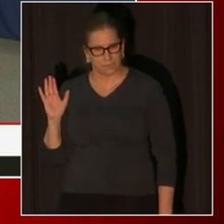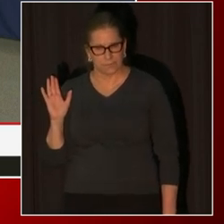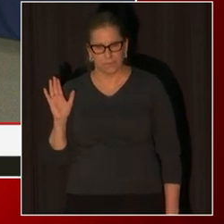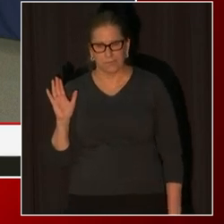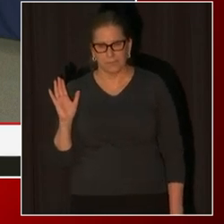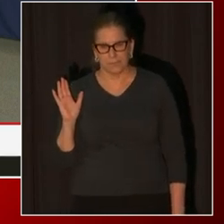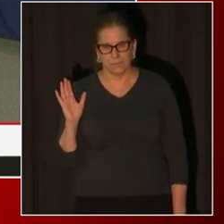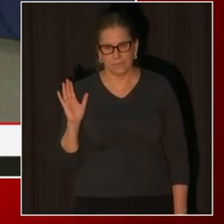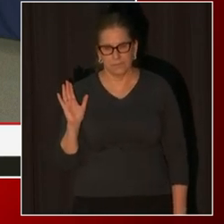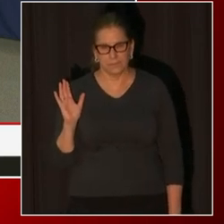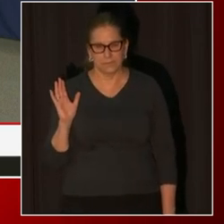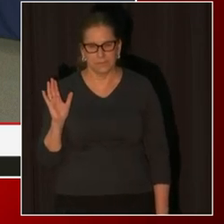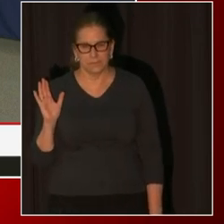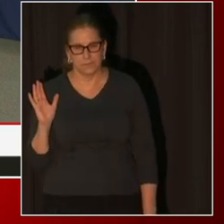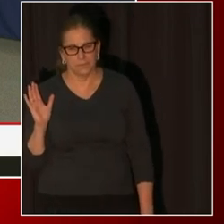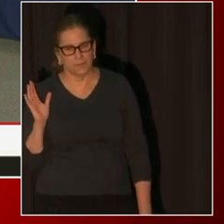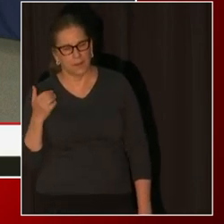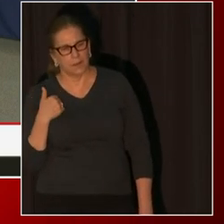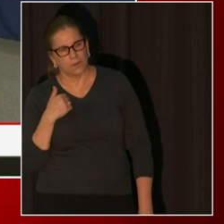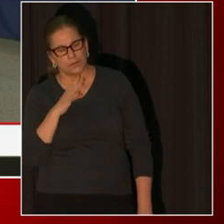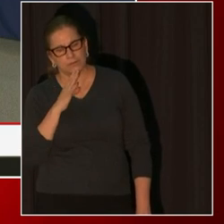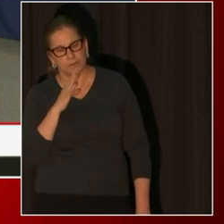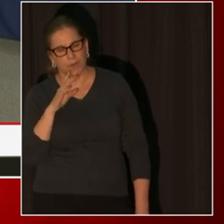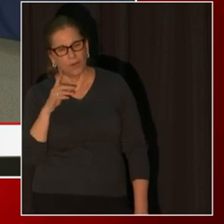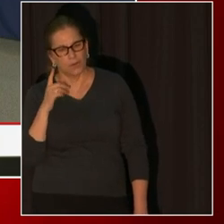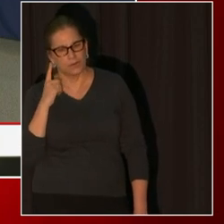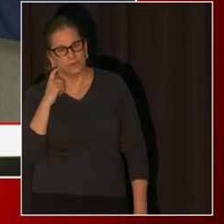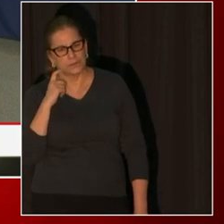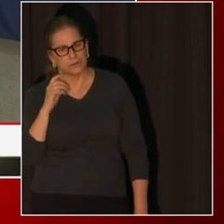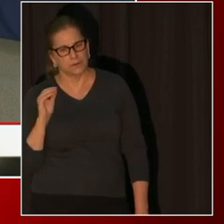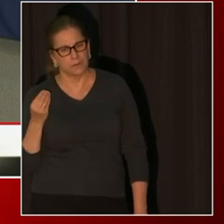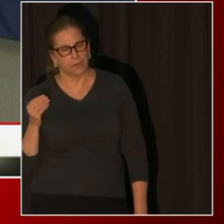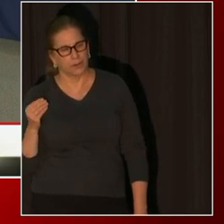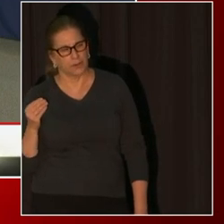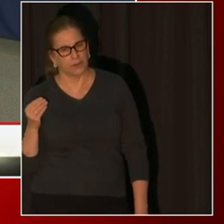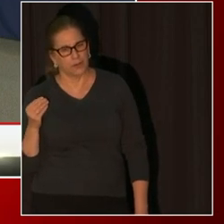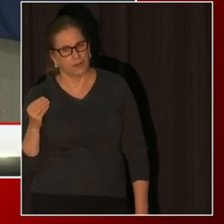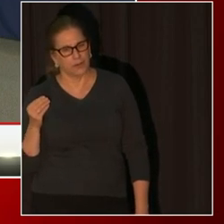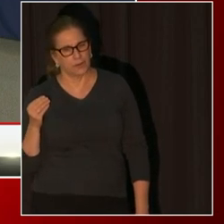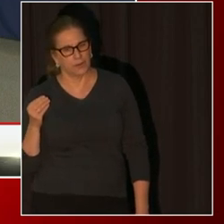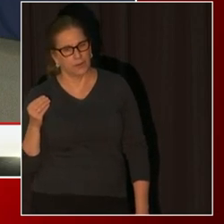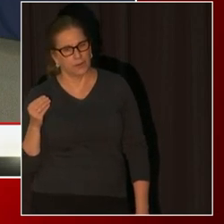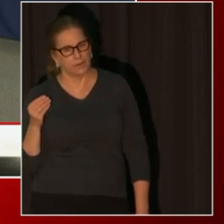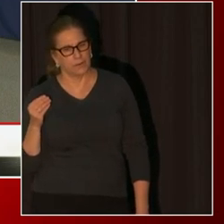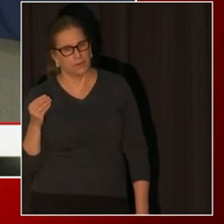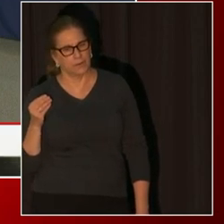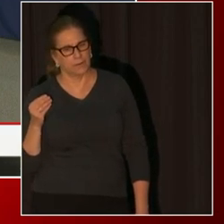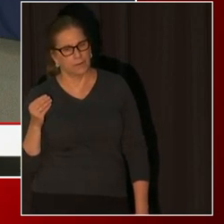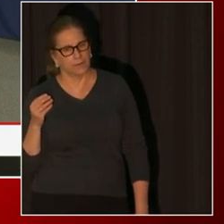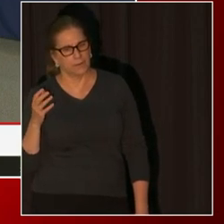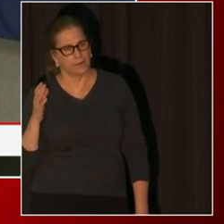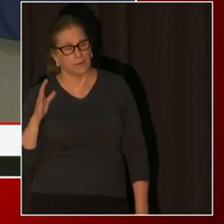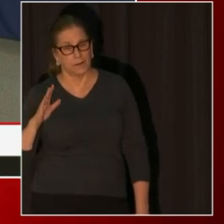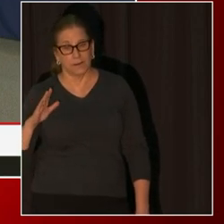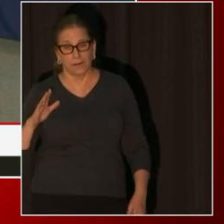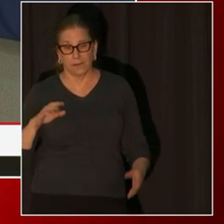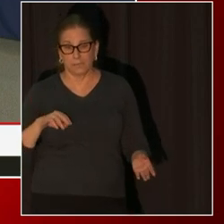numbers is that there's an 8-day now downward curve. Let me trend switch in curve. folders for a second. Thank